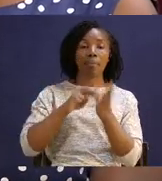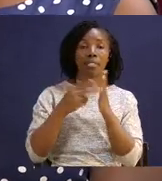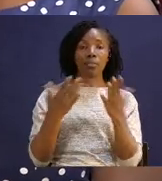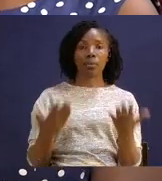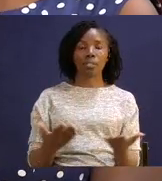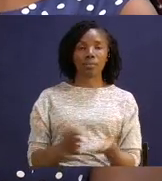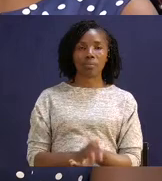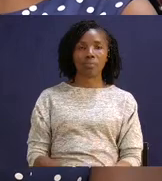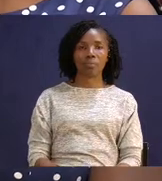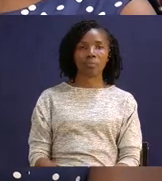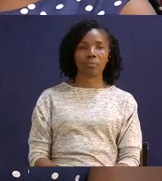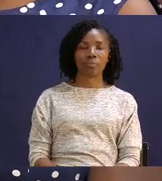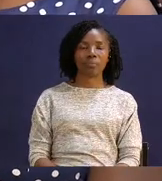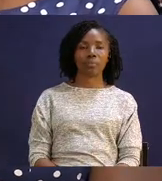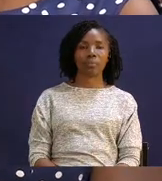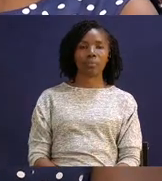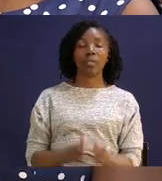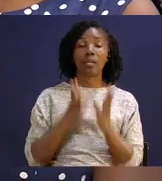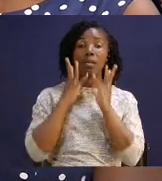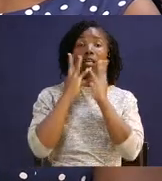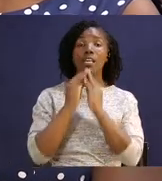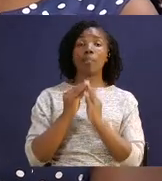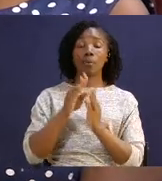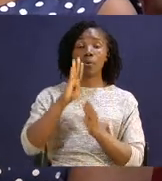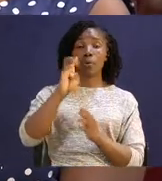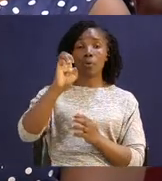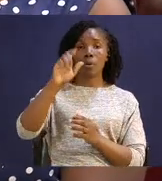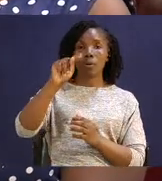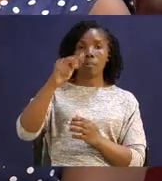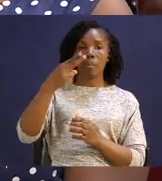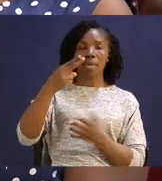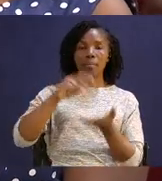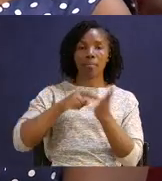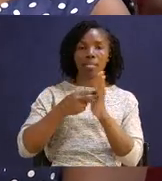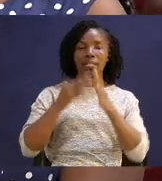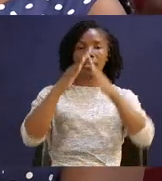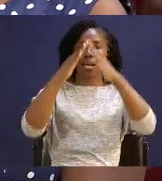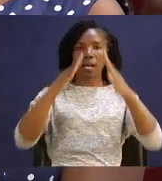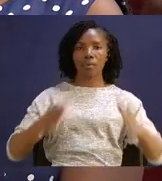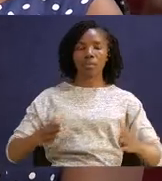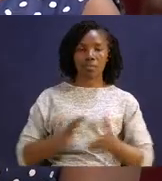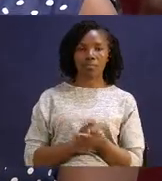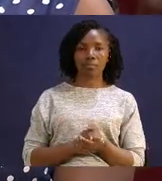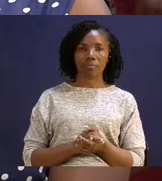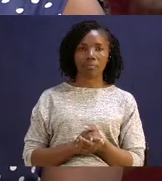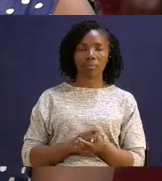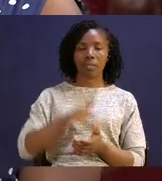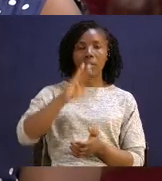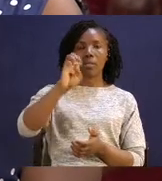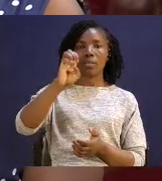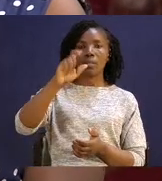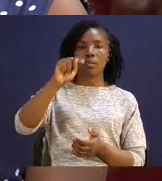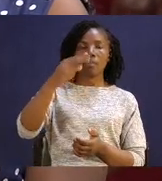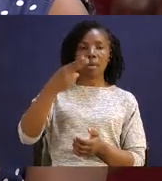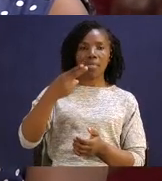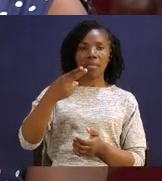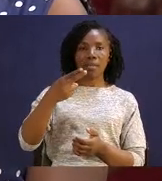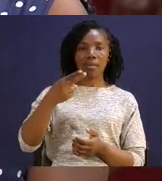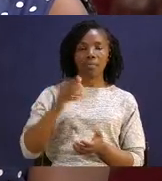Beth. In Hebrew, it means a house. Beth. Like